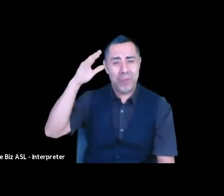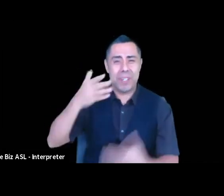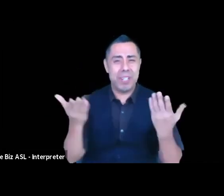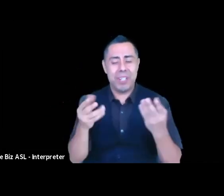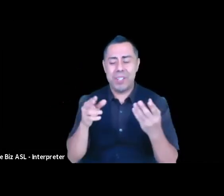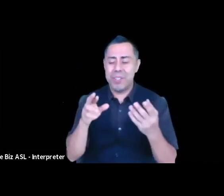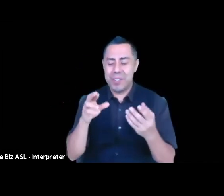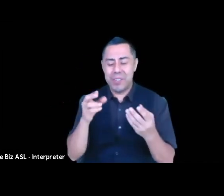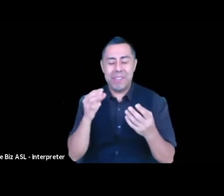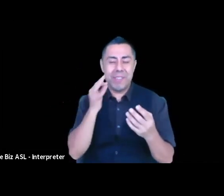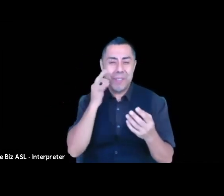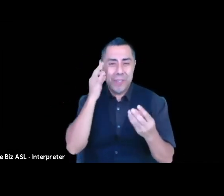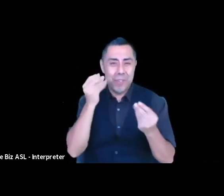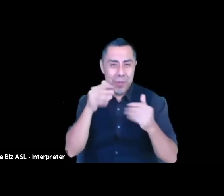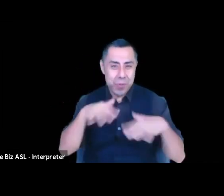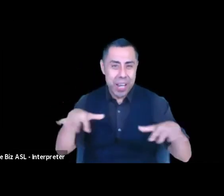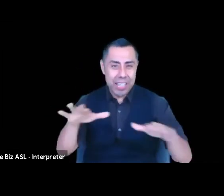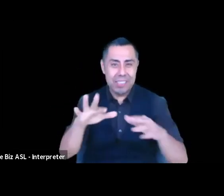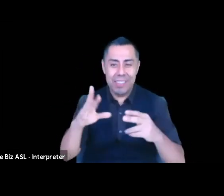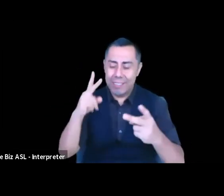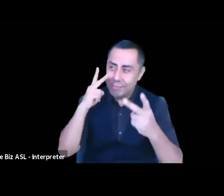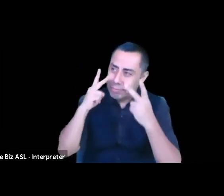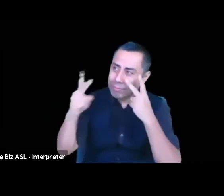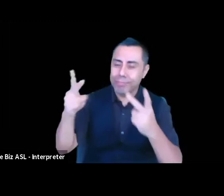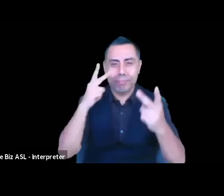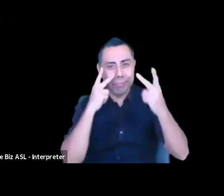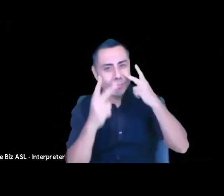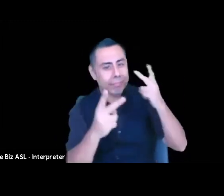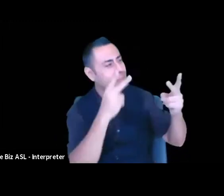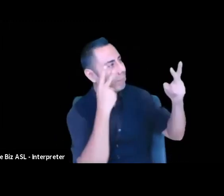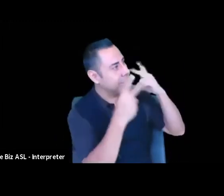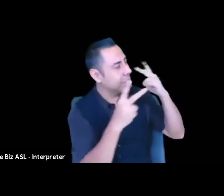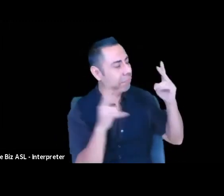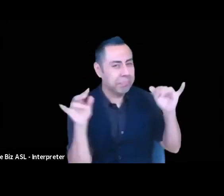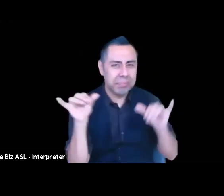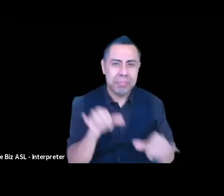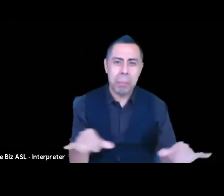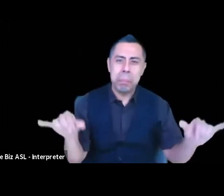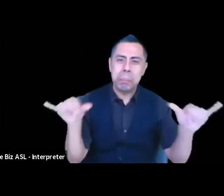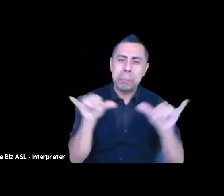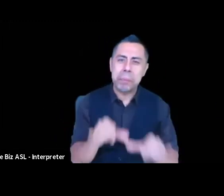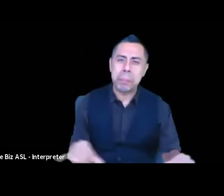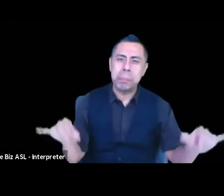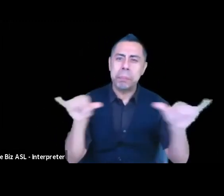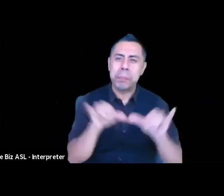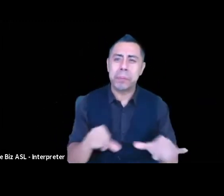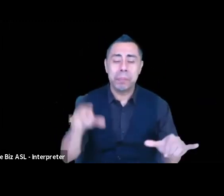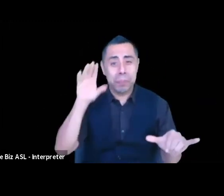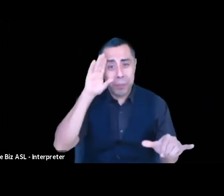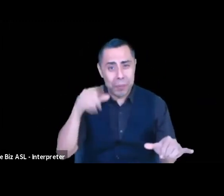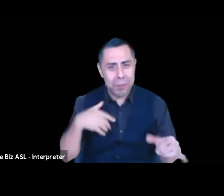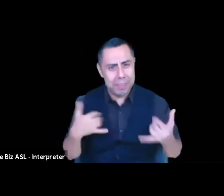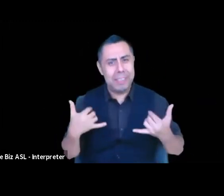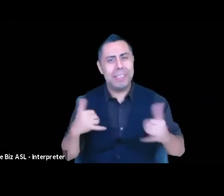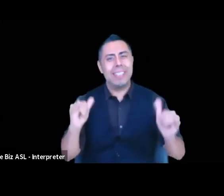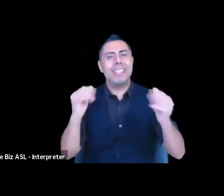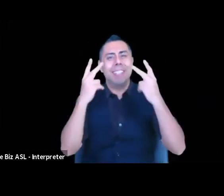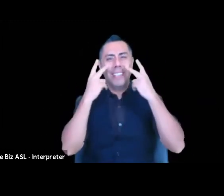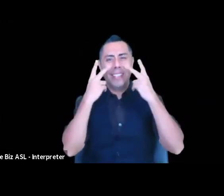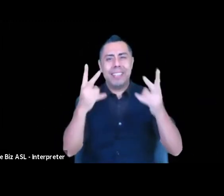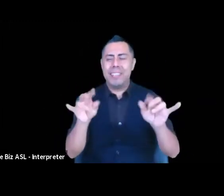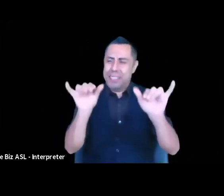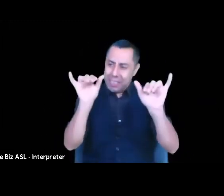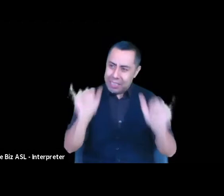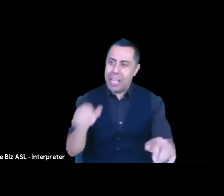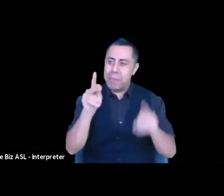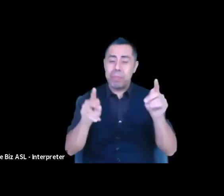up seeing the same people most of your life. And I do still see a lot of these people and remember the things that they